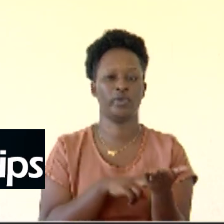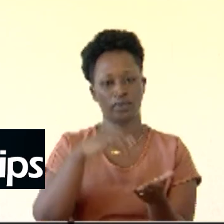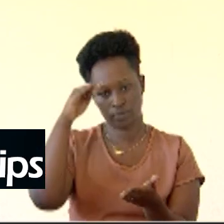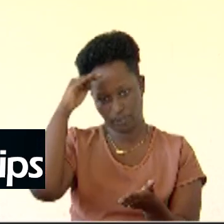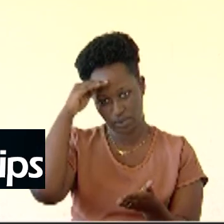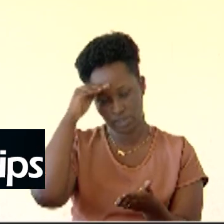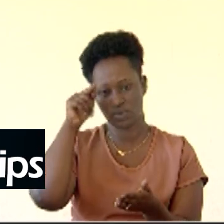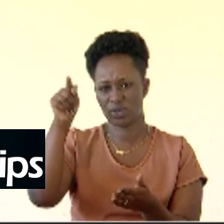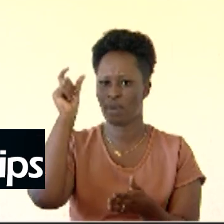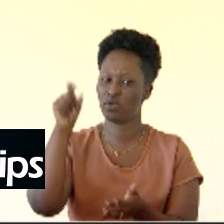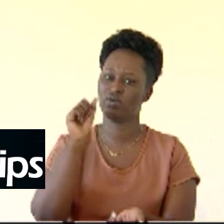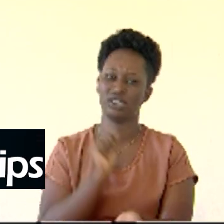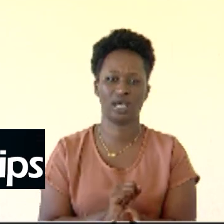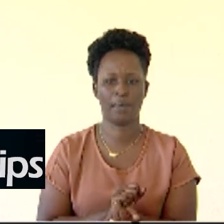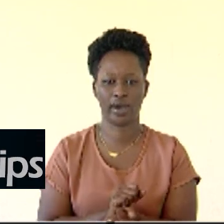the cases.